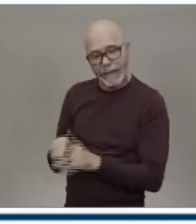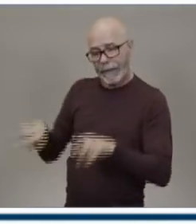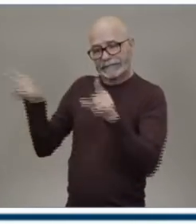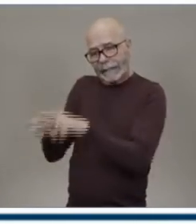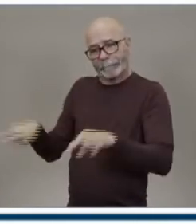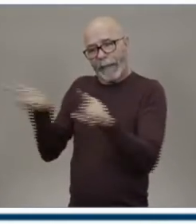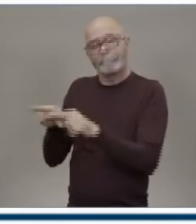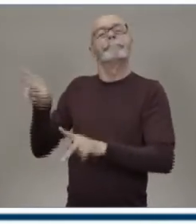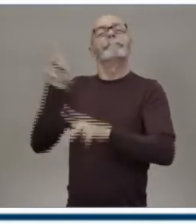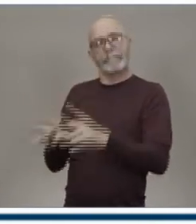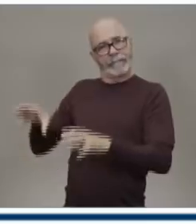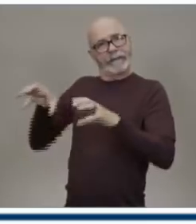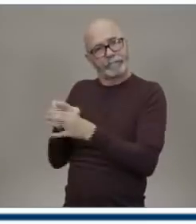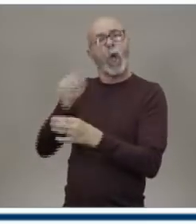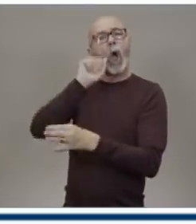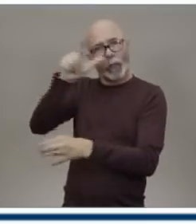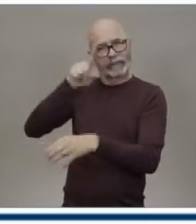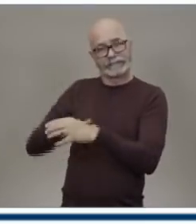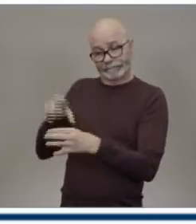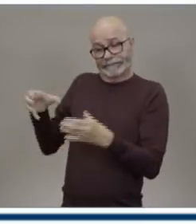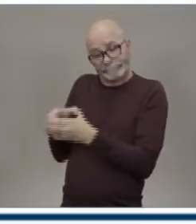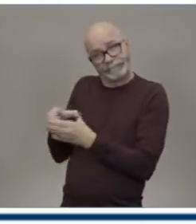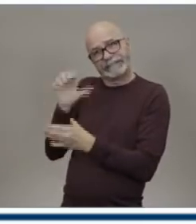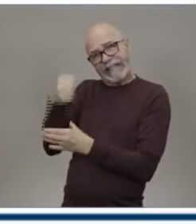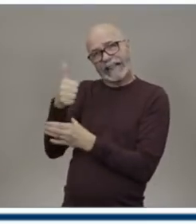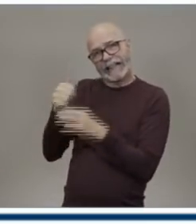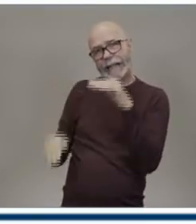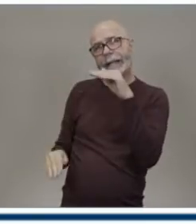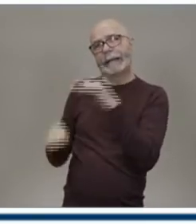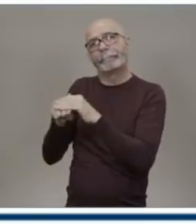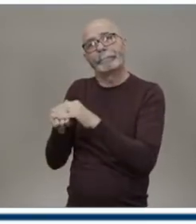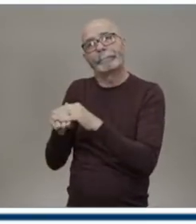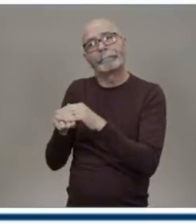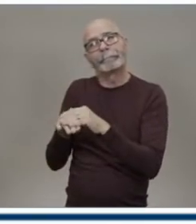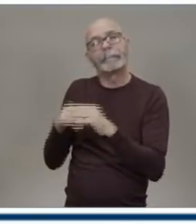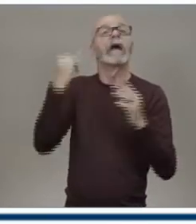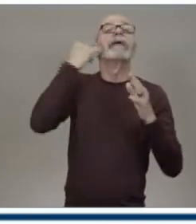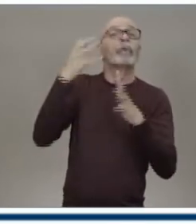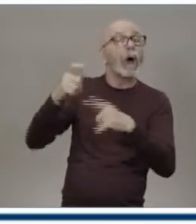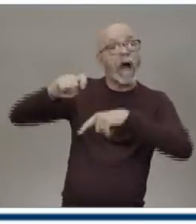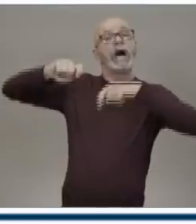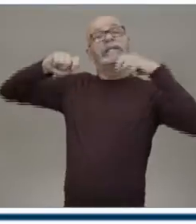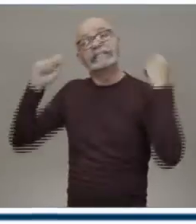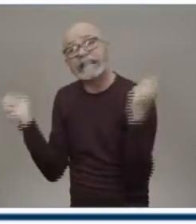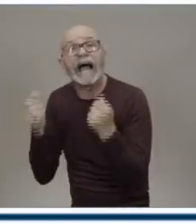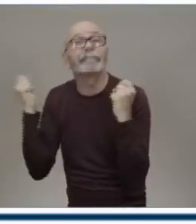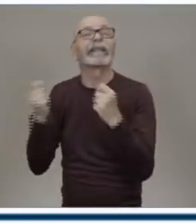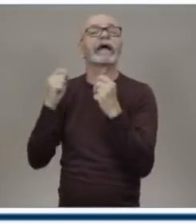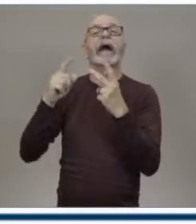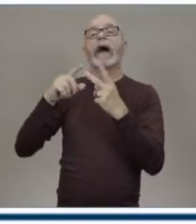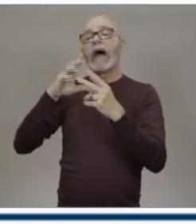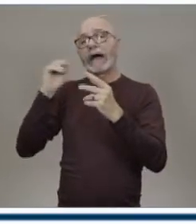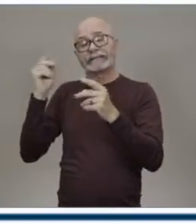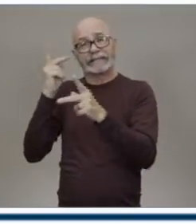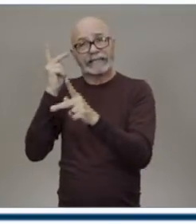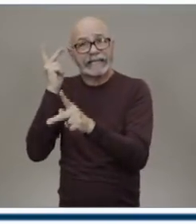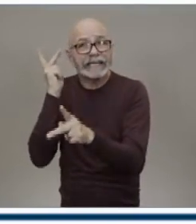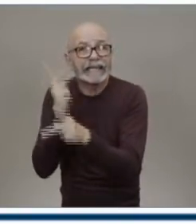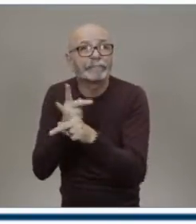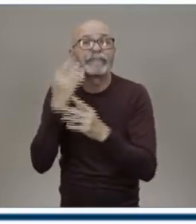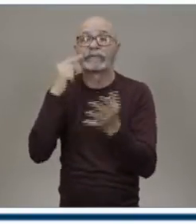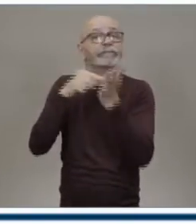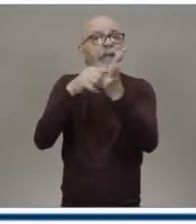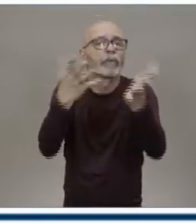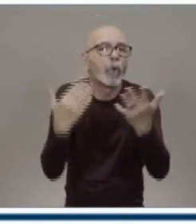Hanukkah, Christmas, Kwanzaa, or other celebrations, we need you all to be equally vigilant with your New Year celebrations this year as